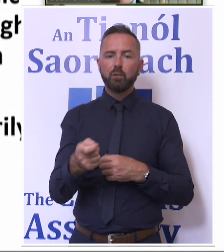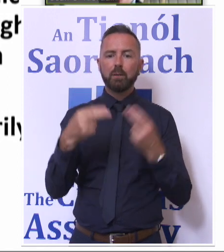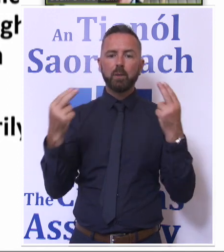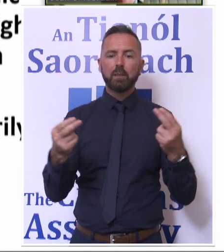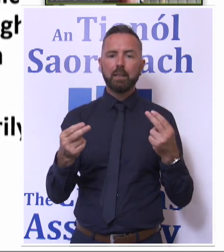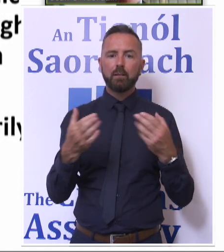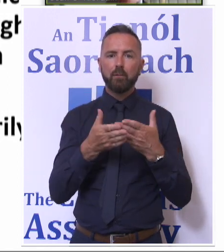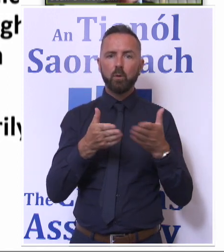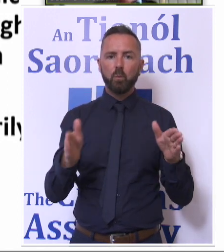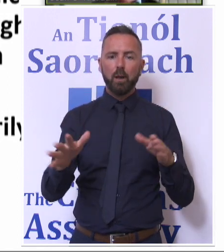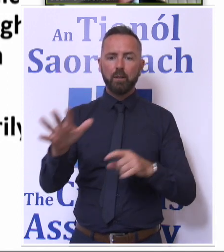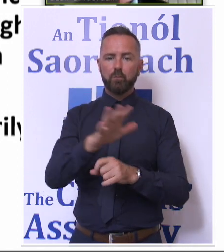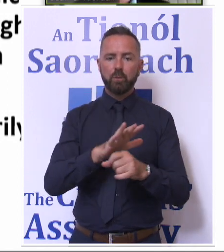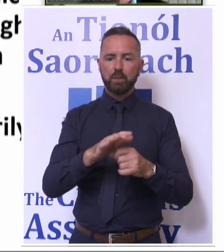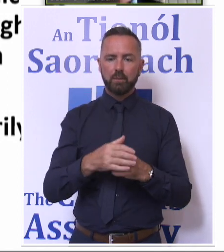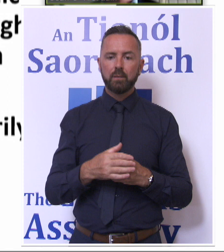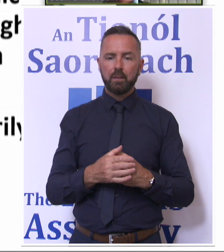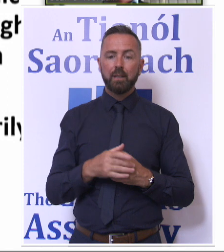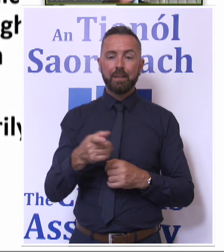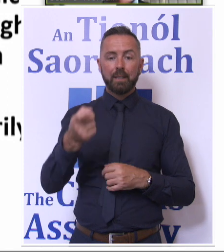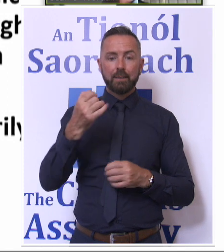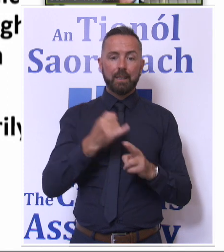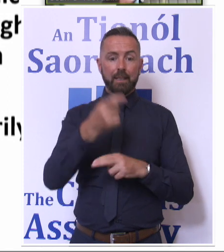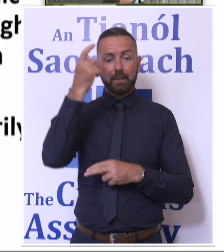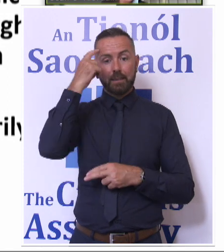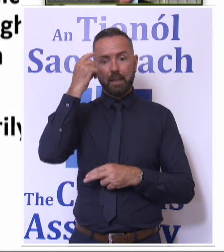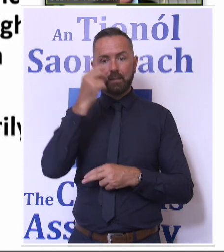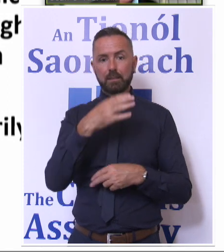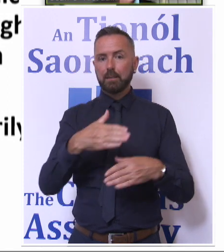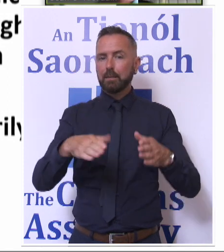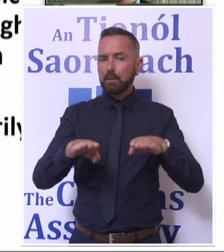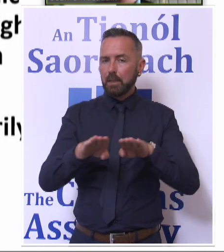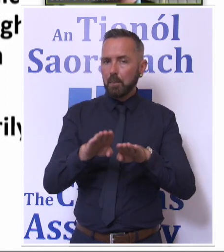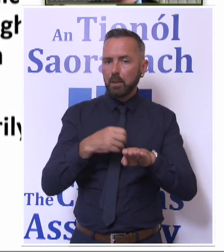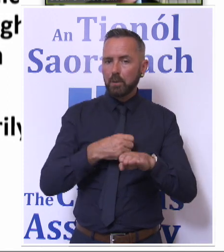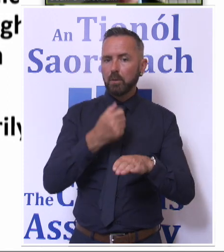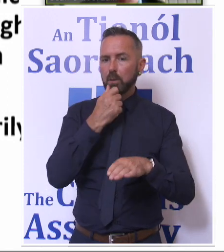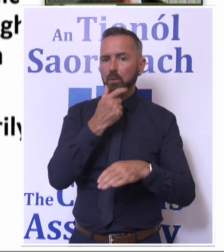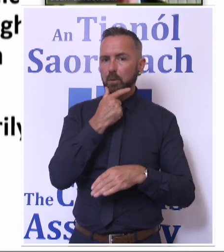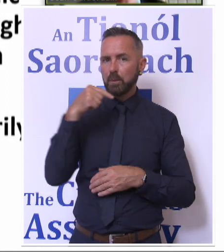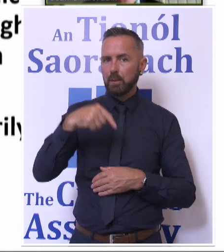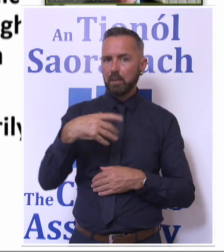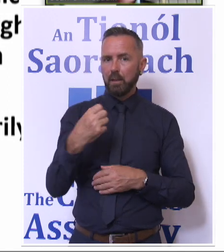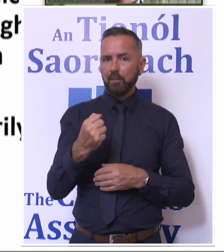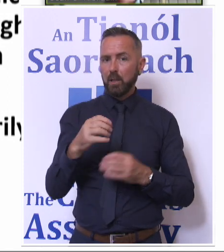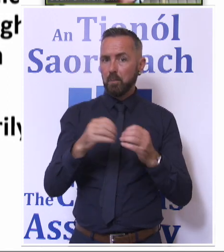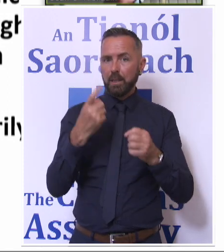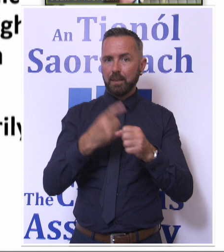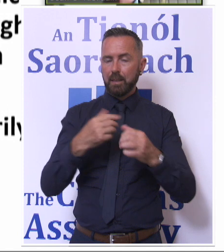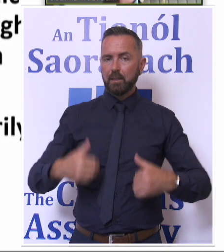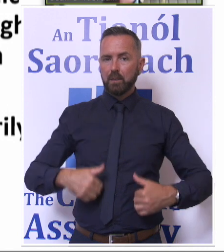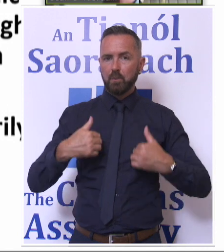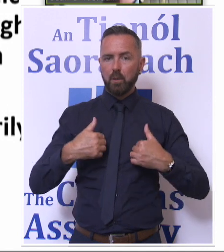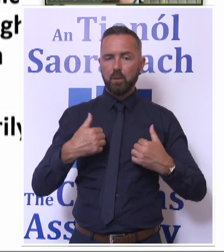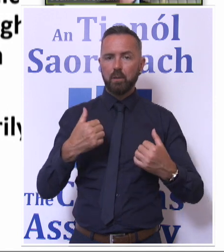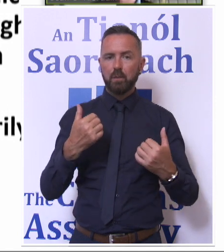because of the relationship. And this is, in a sense, not dissimilar in some ways to what happens in Dublin, where you have, as highlighted again by the mayors this morning,